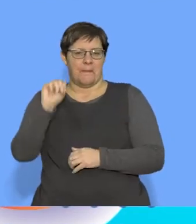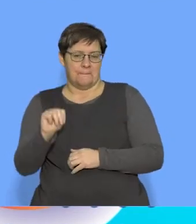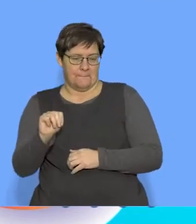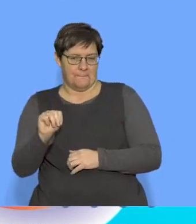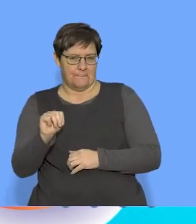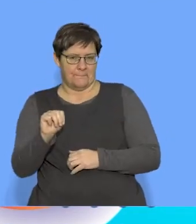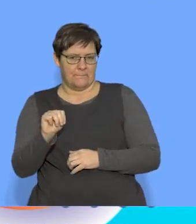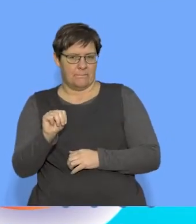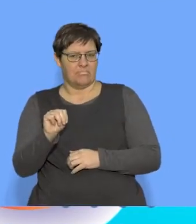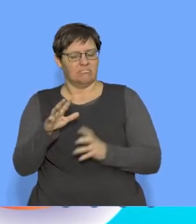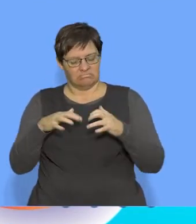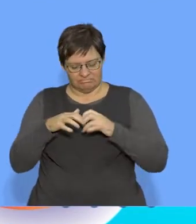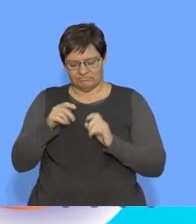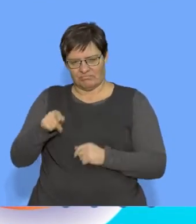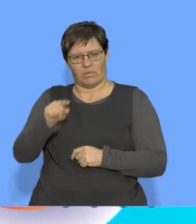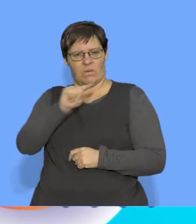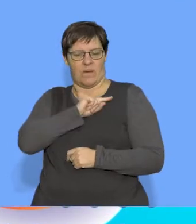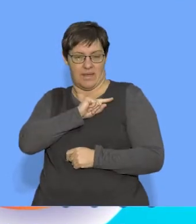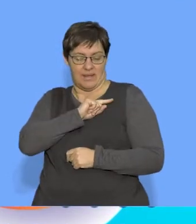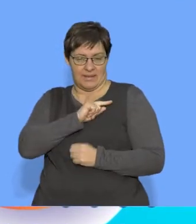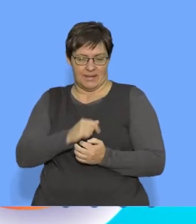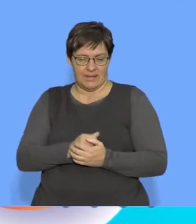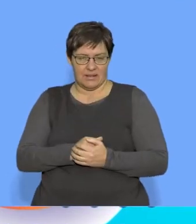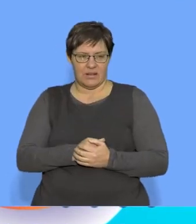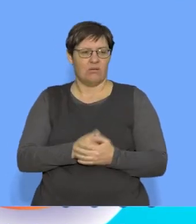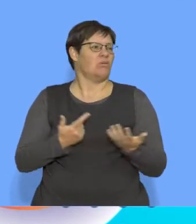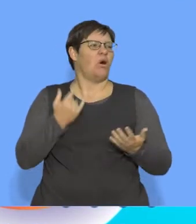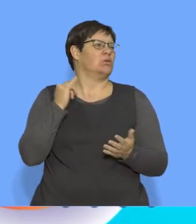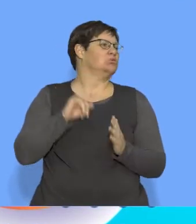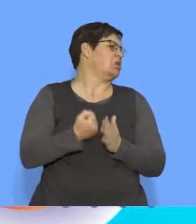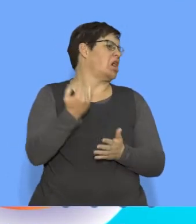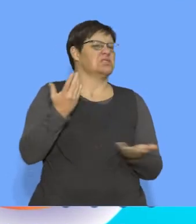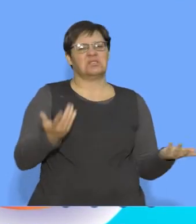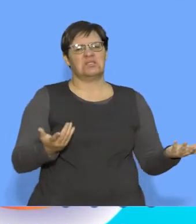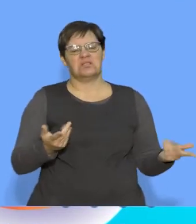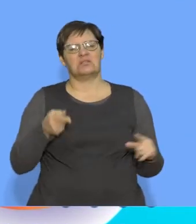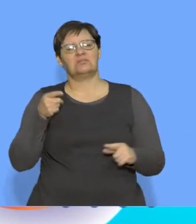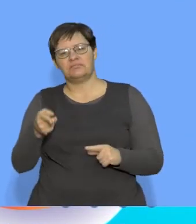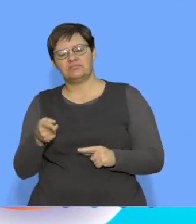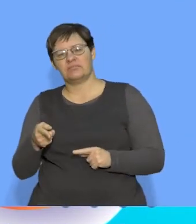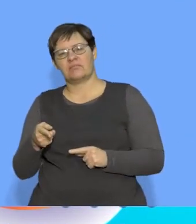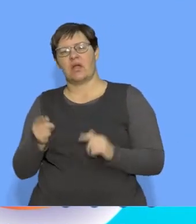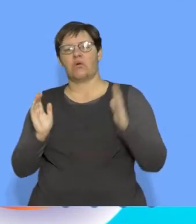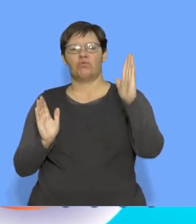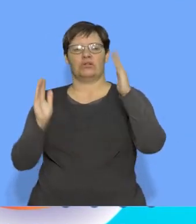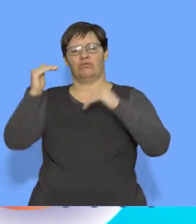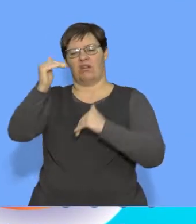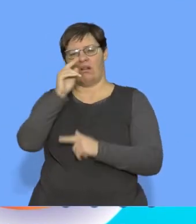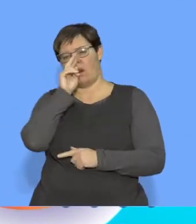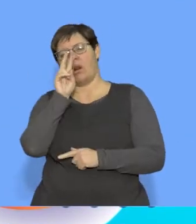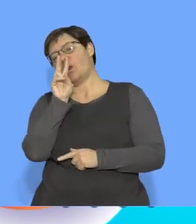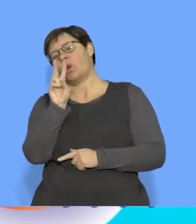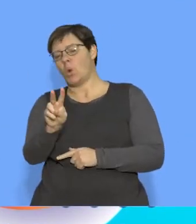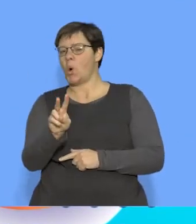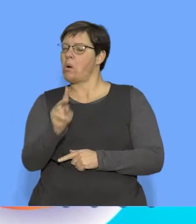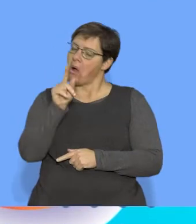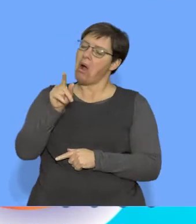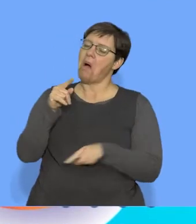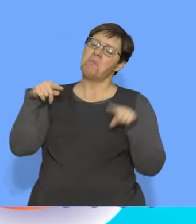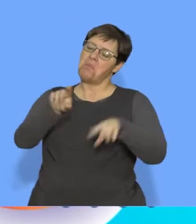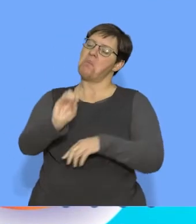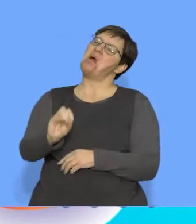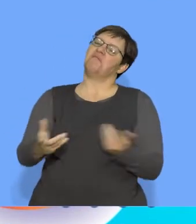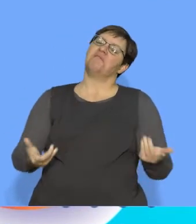be a parallelogram. Not just because you know that this is a quadrilateral and it looks like it is a